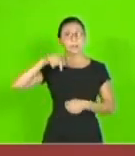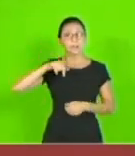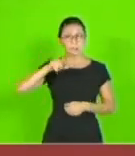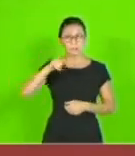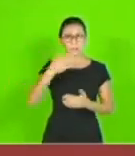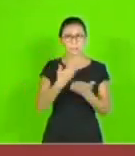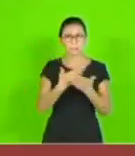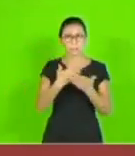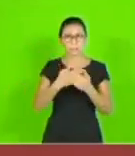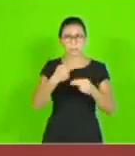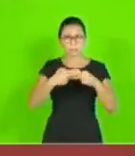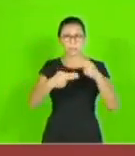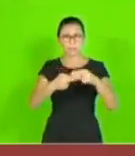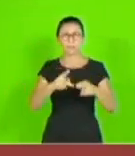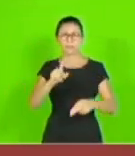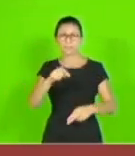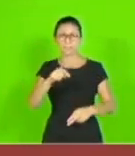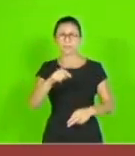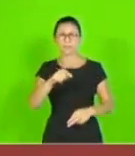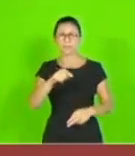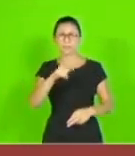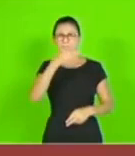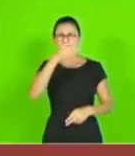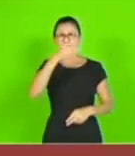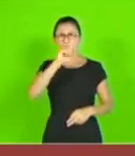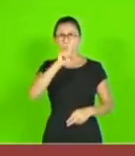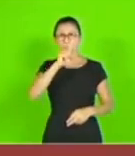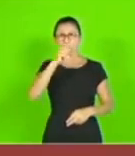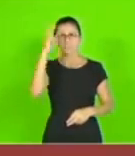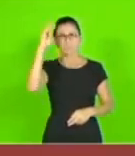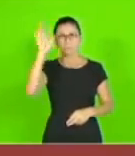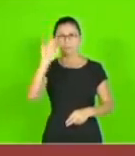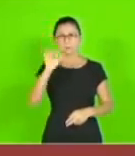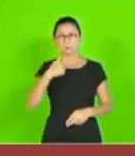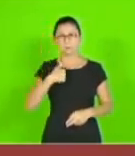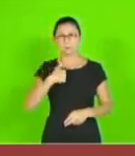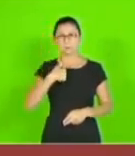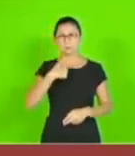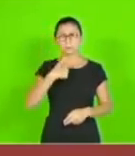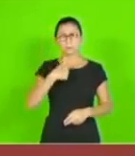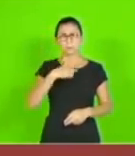lives. Do you remember when we were going over in Nehemiah?